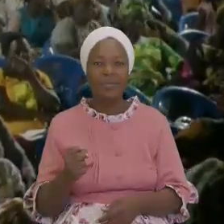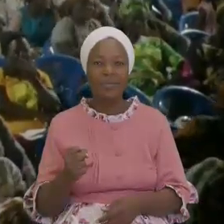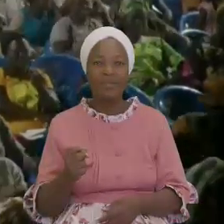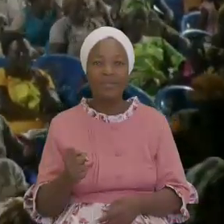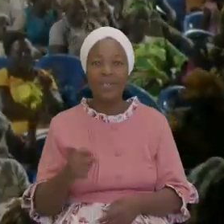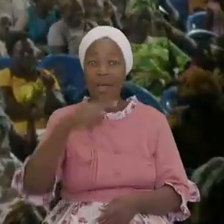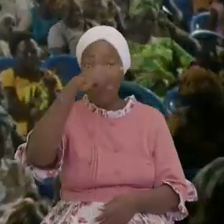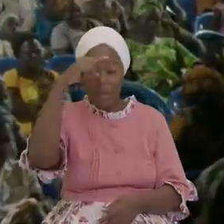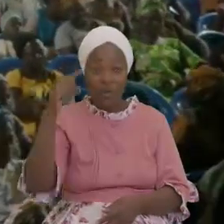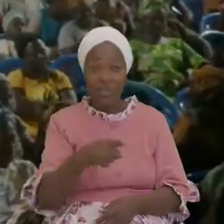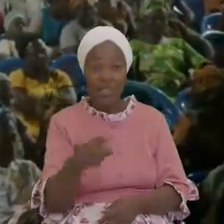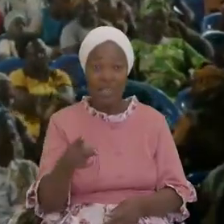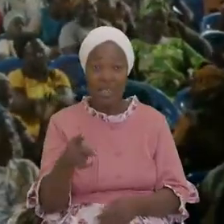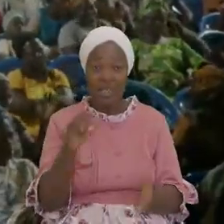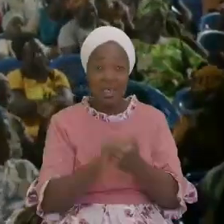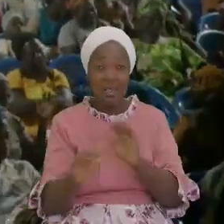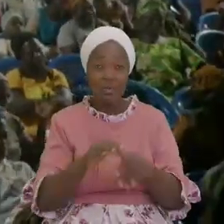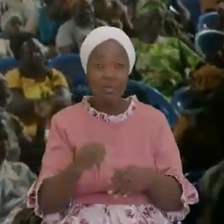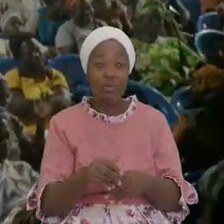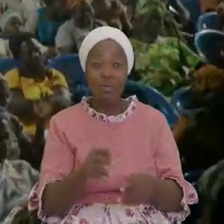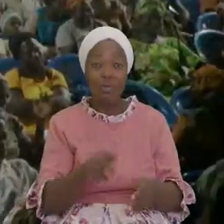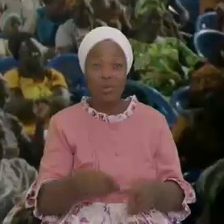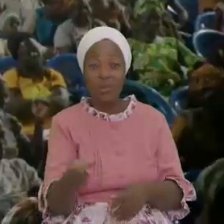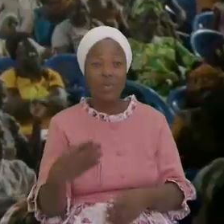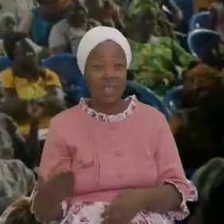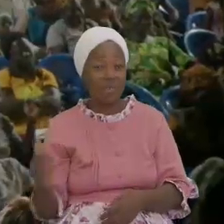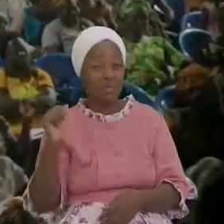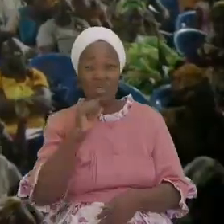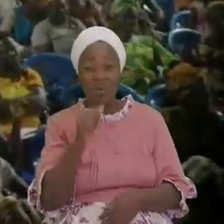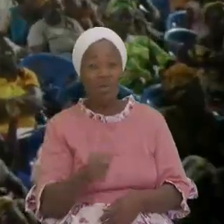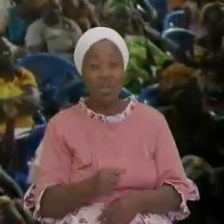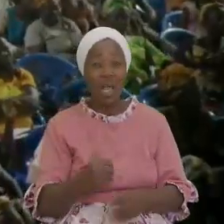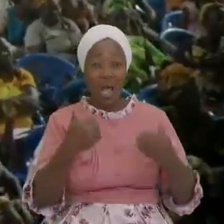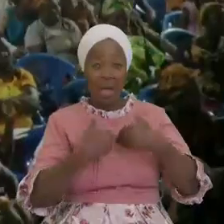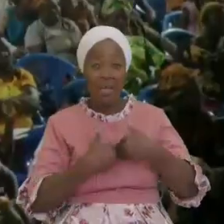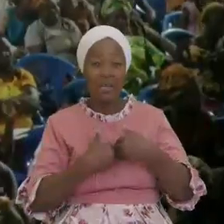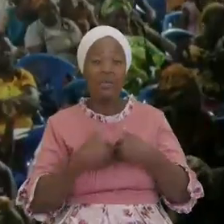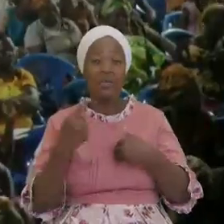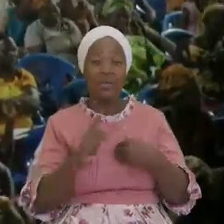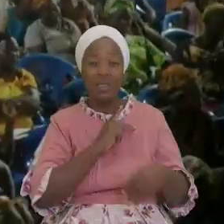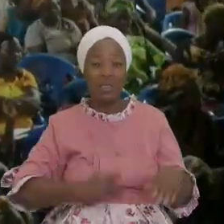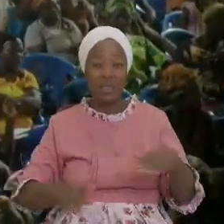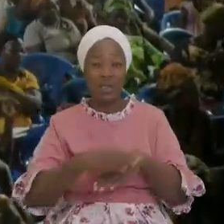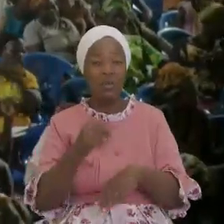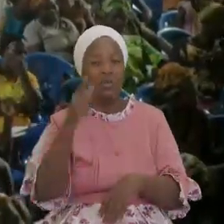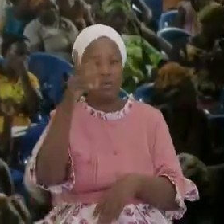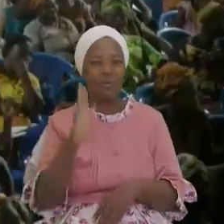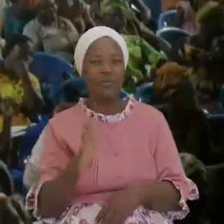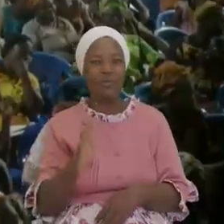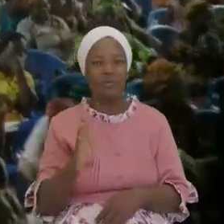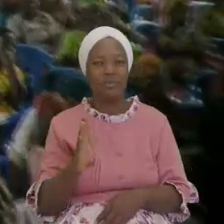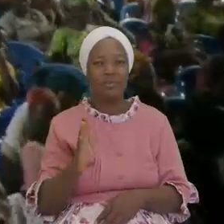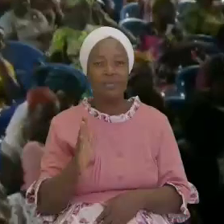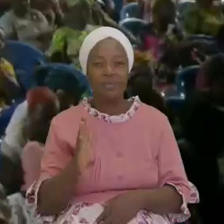Because they that do such things shall not inherit the kingdom of God.